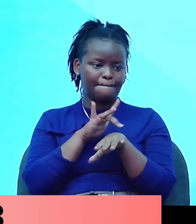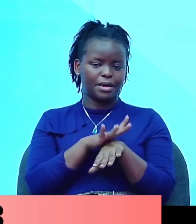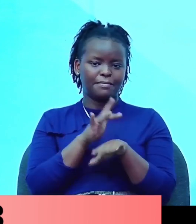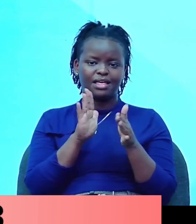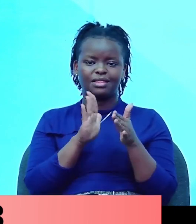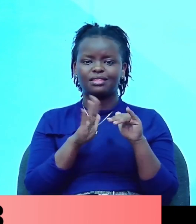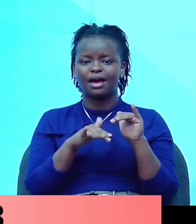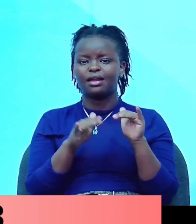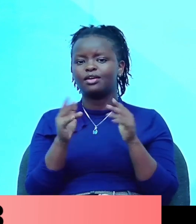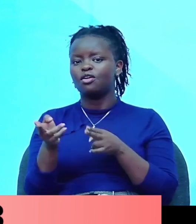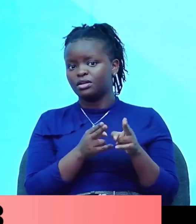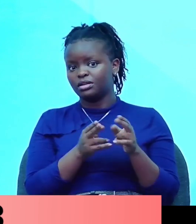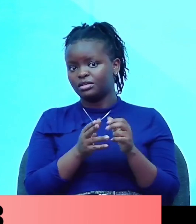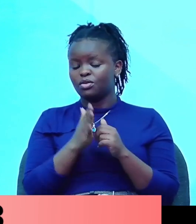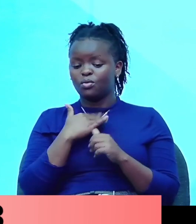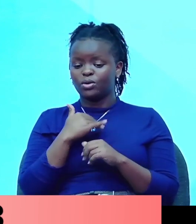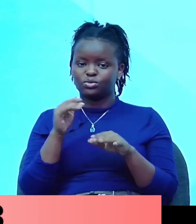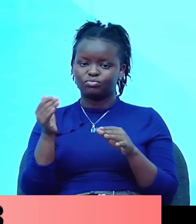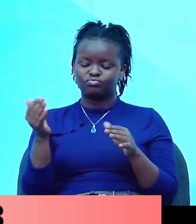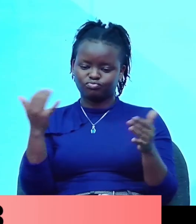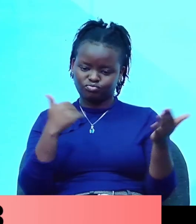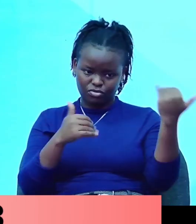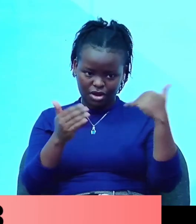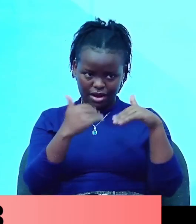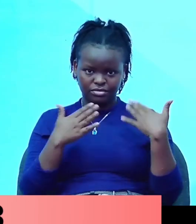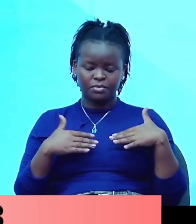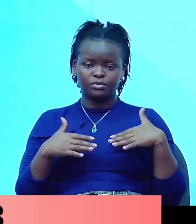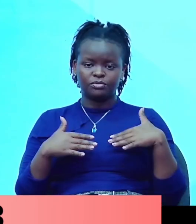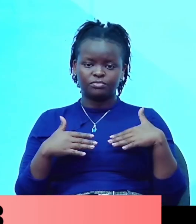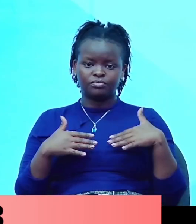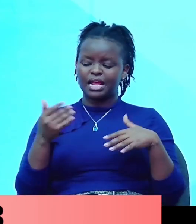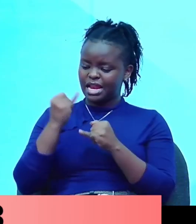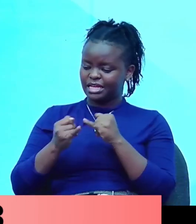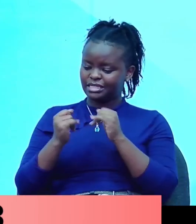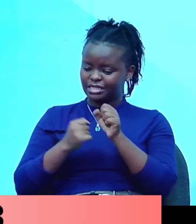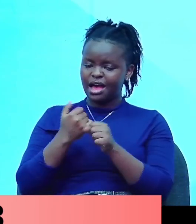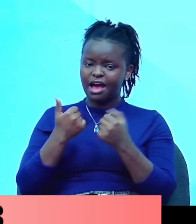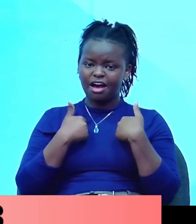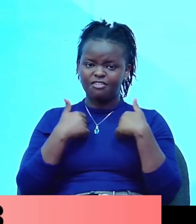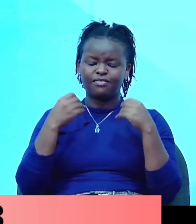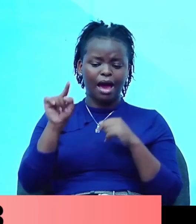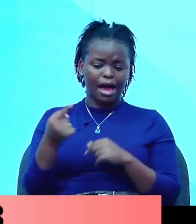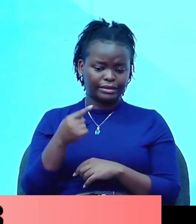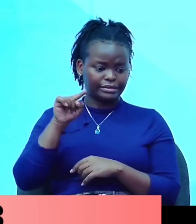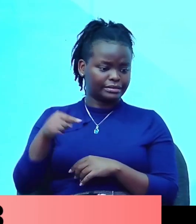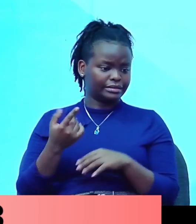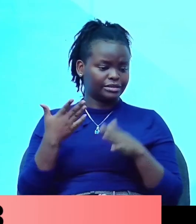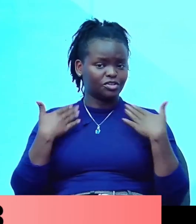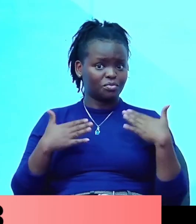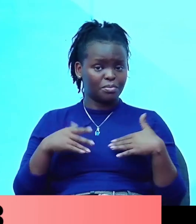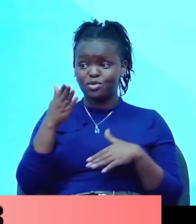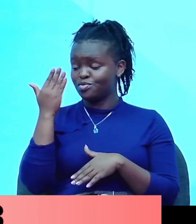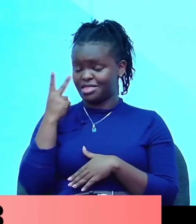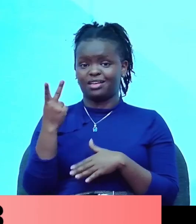we want to get people to come with us. Last year there were hundreds of thousands of people in you were there, yes, and you saw.